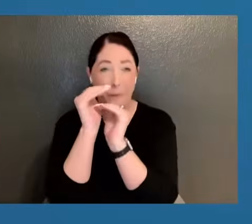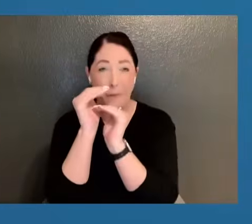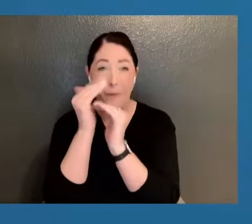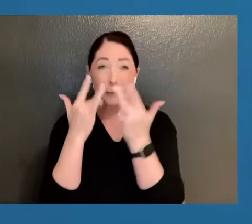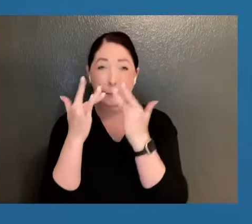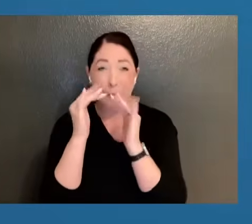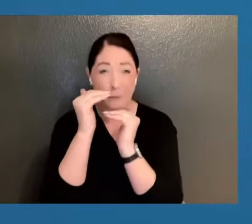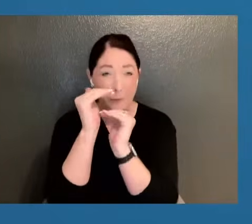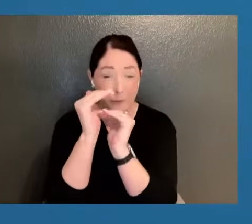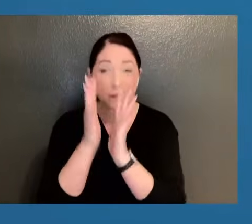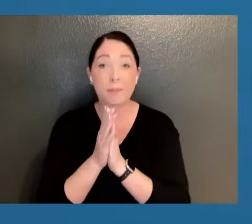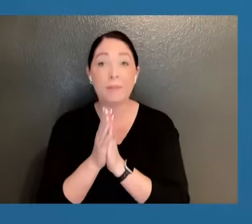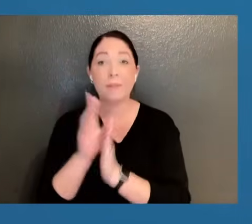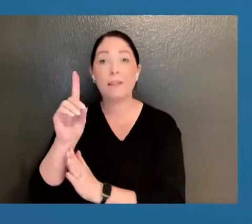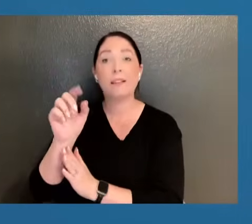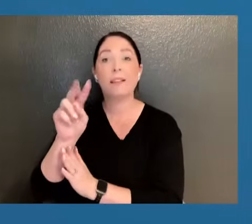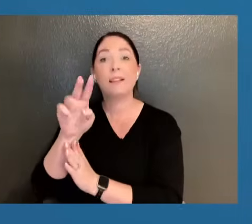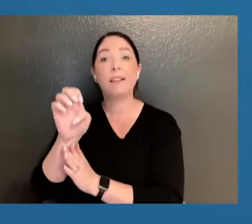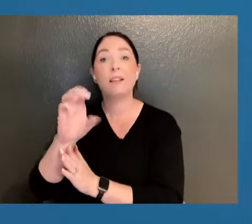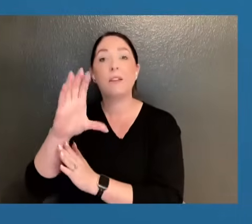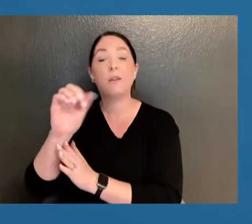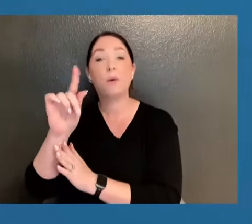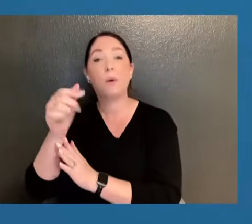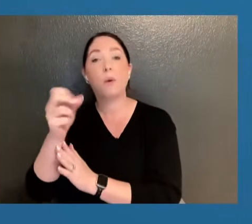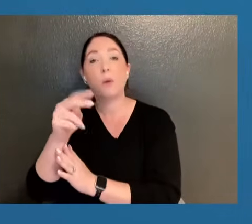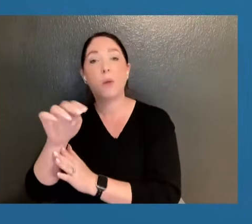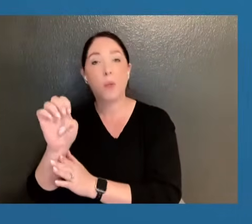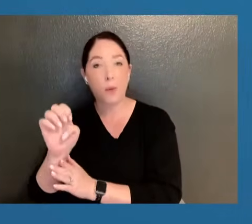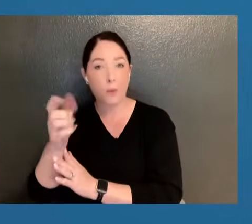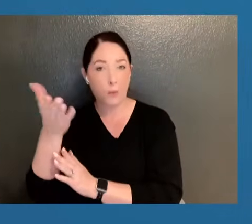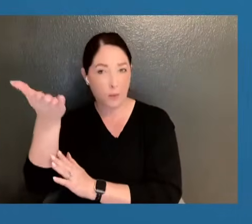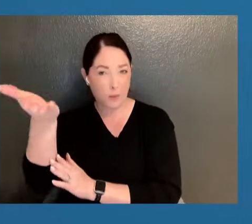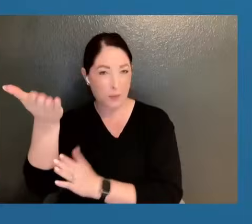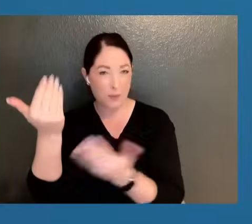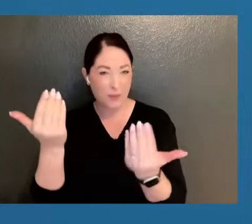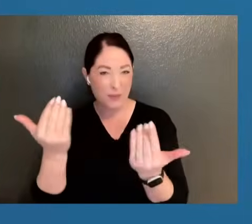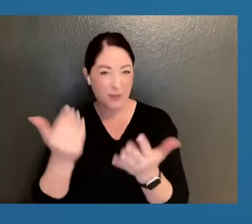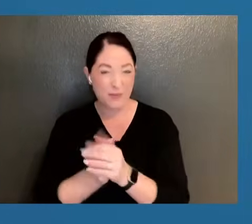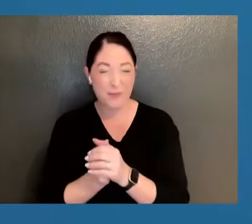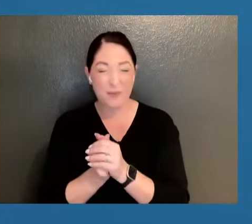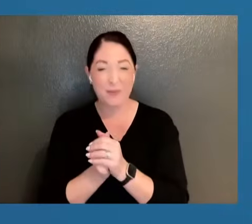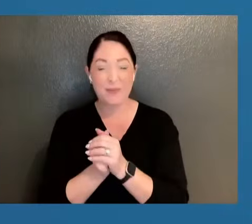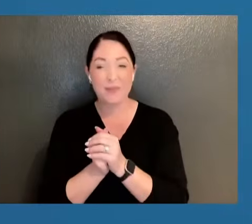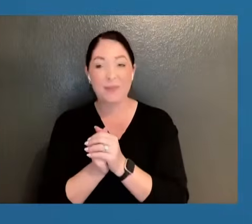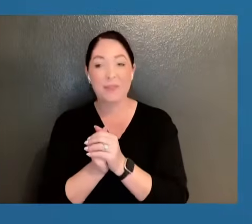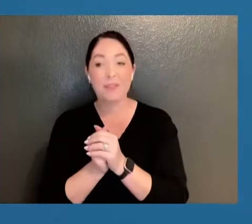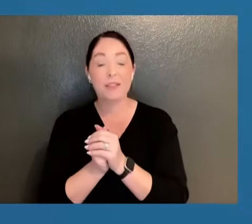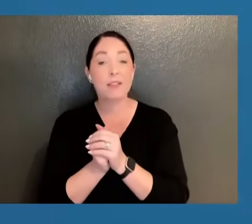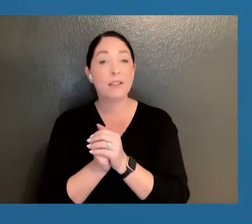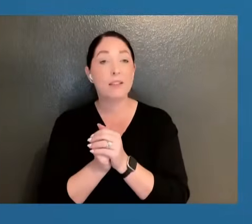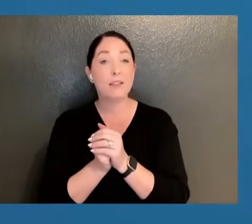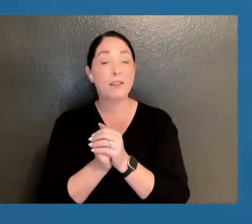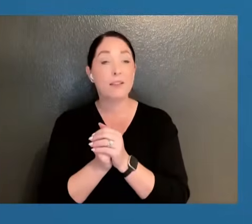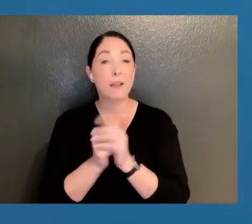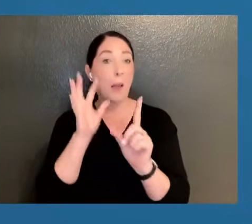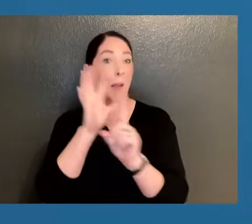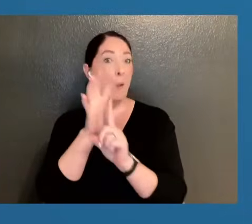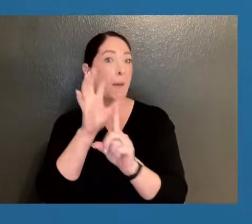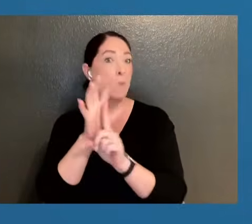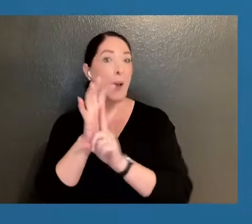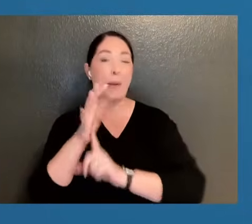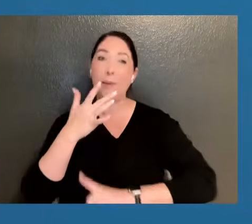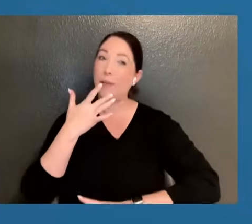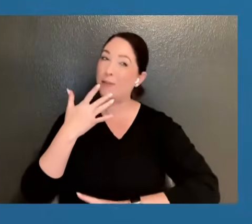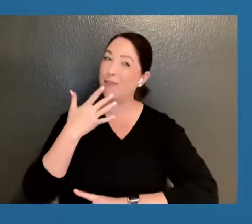start with Dave Colon right there from Streets Blog, everybody. Hey, Dave. Apparently a popular favorite with the assembled